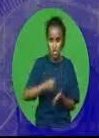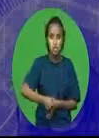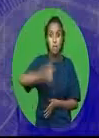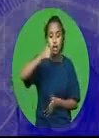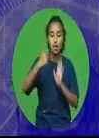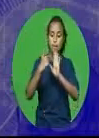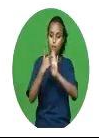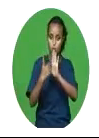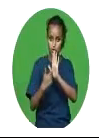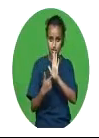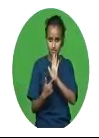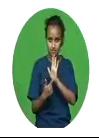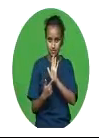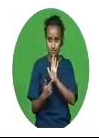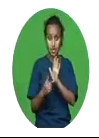main points.